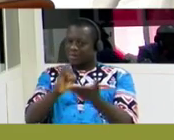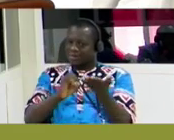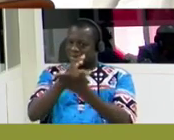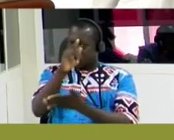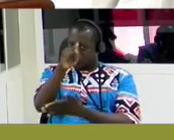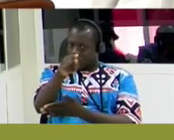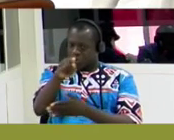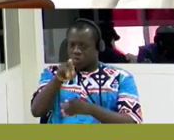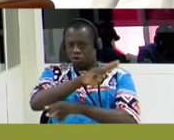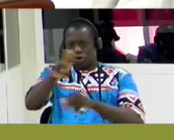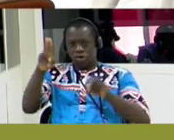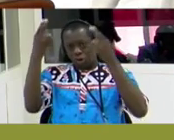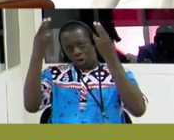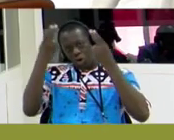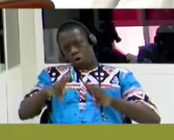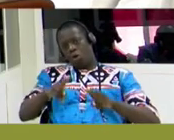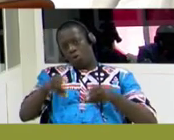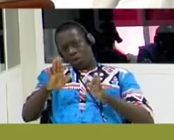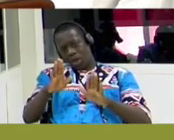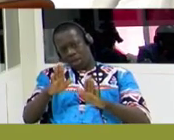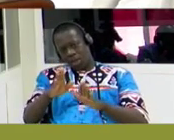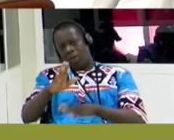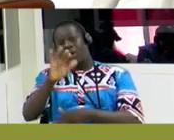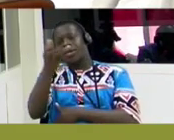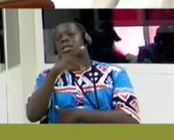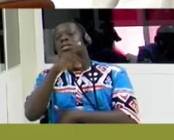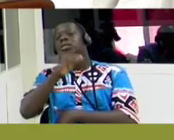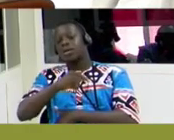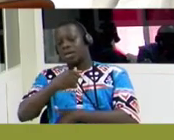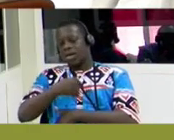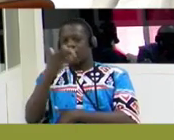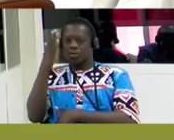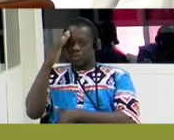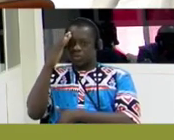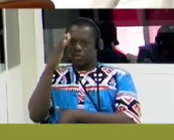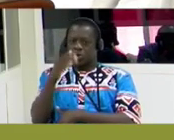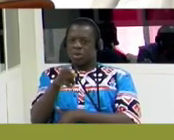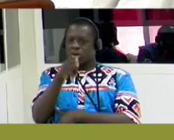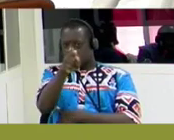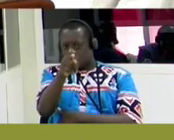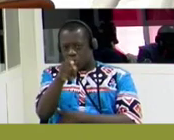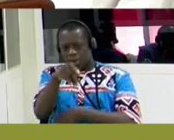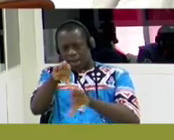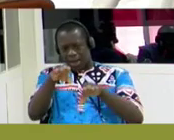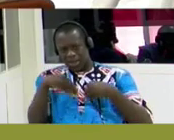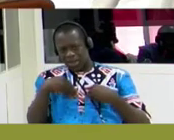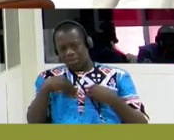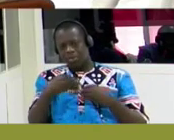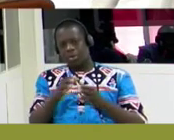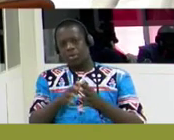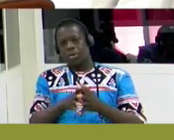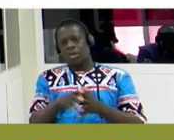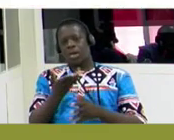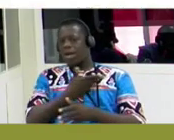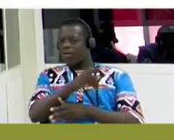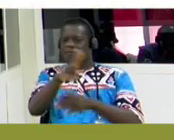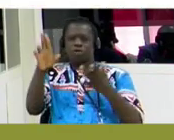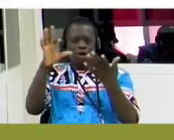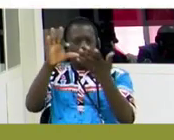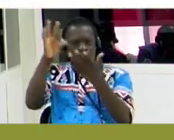was illegal? Yes, sir, I know. Yet you complied with the order? I have no option,